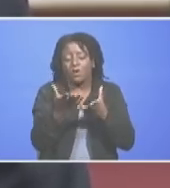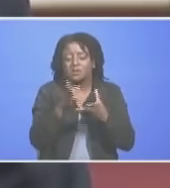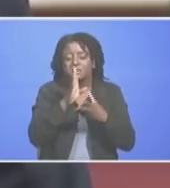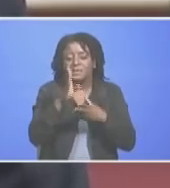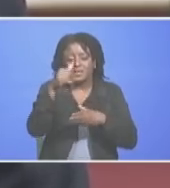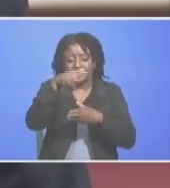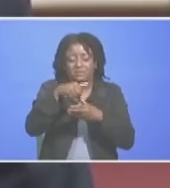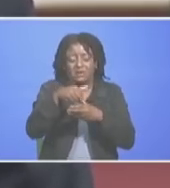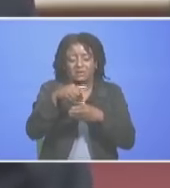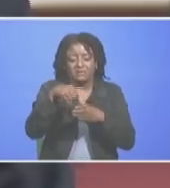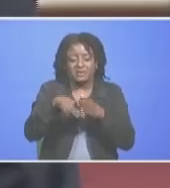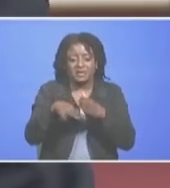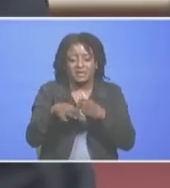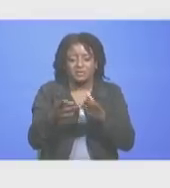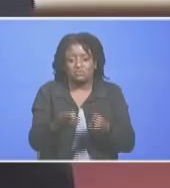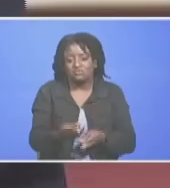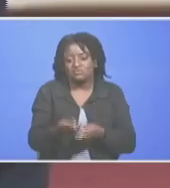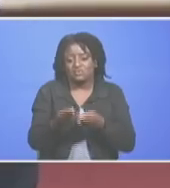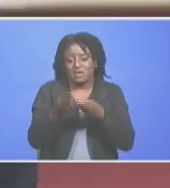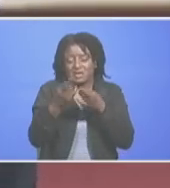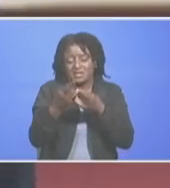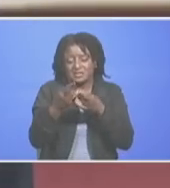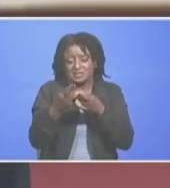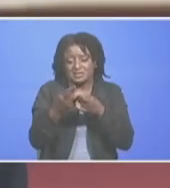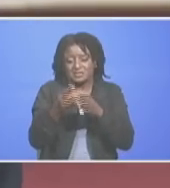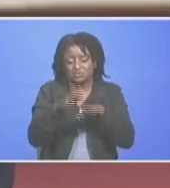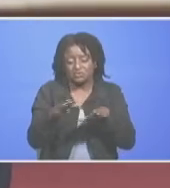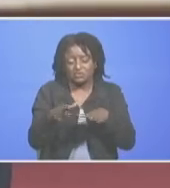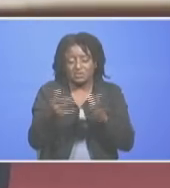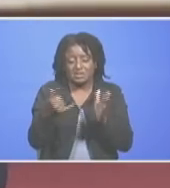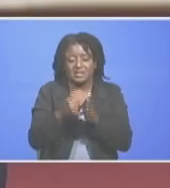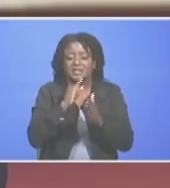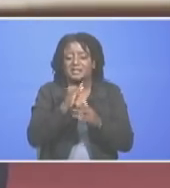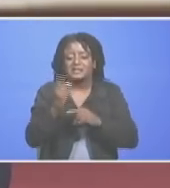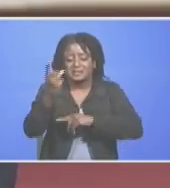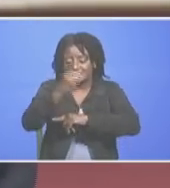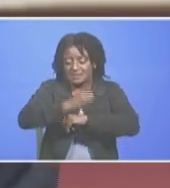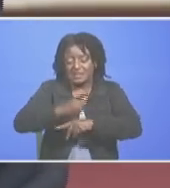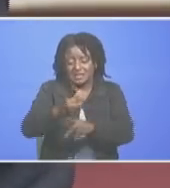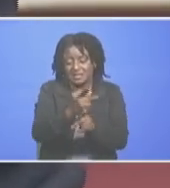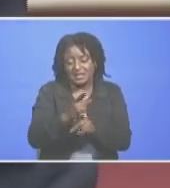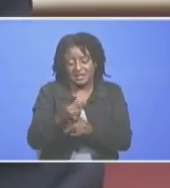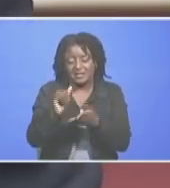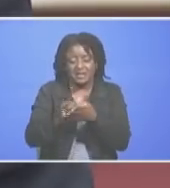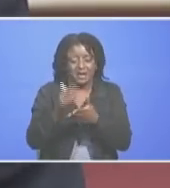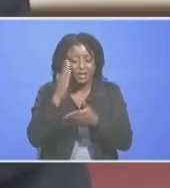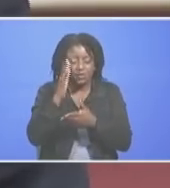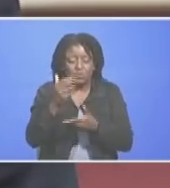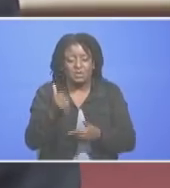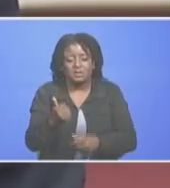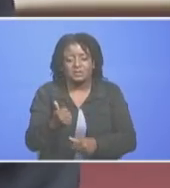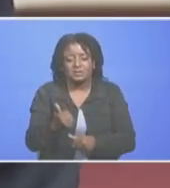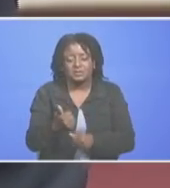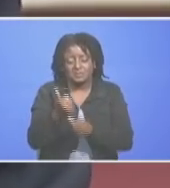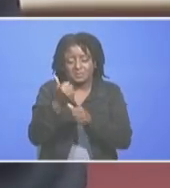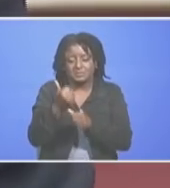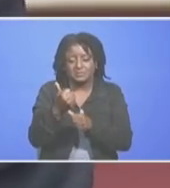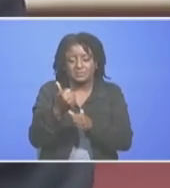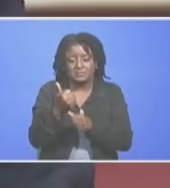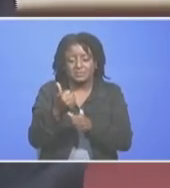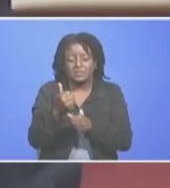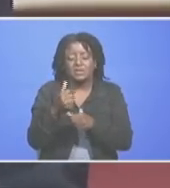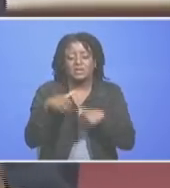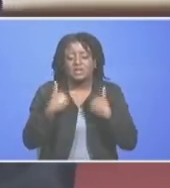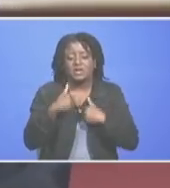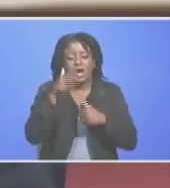the rearing or bringing up of children. It is a daycare that would facilitate the young women being